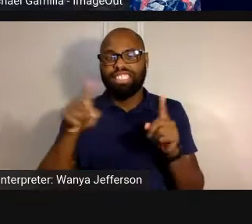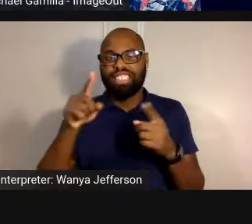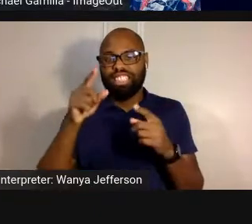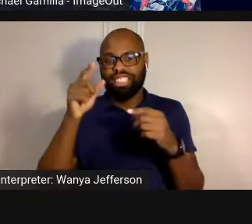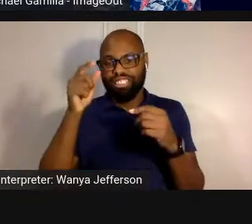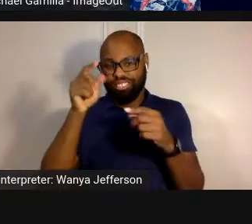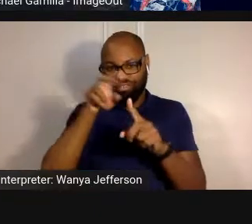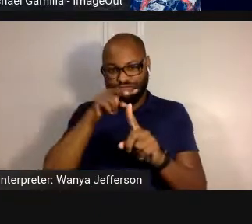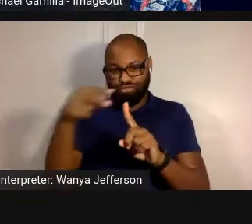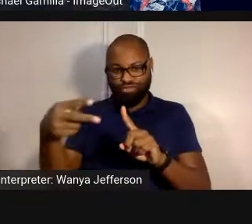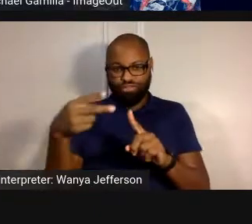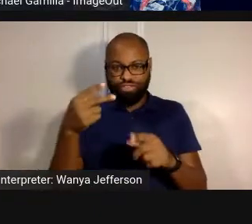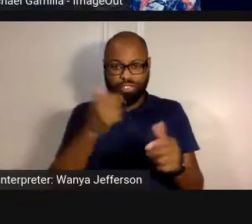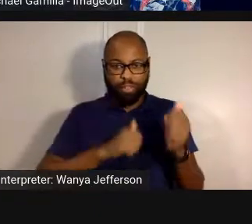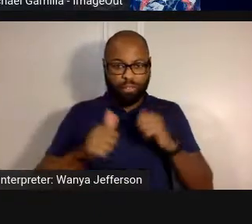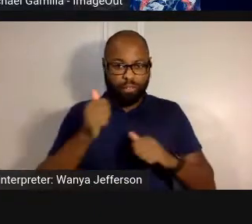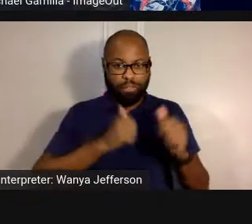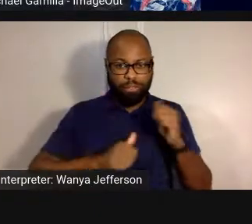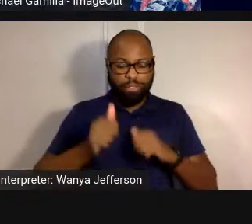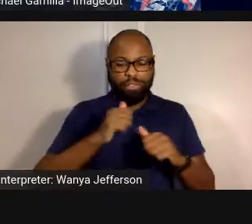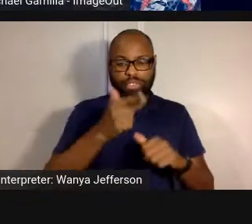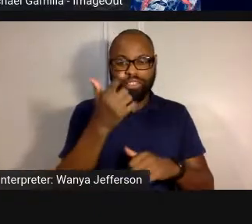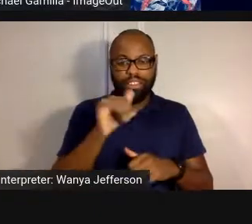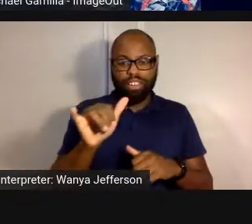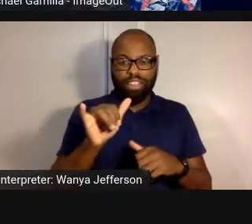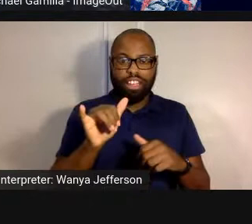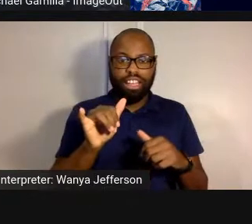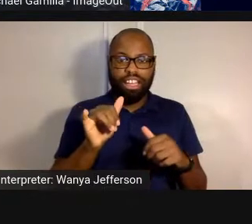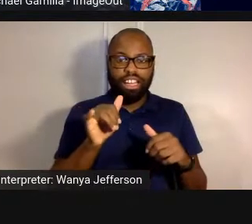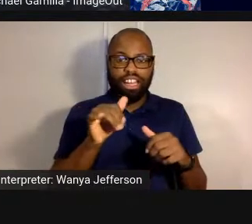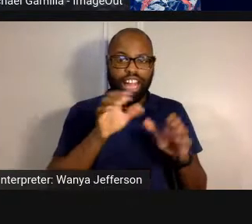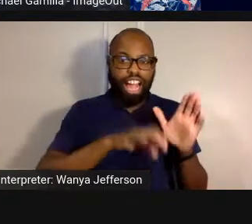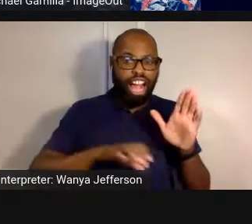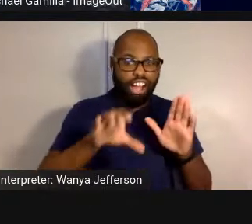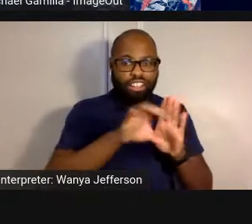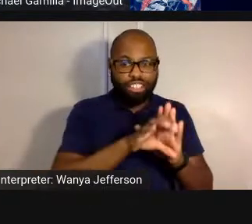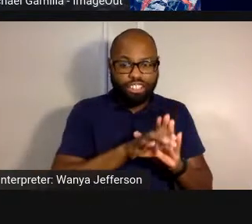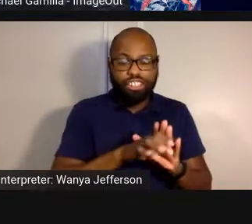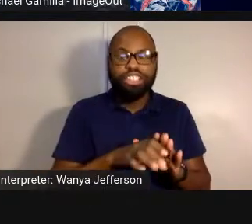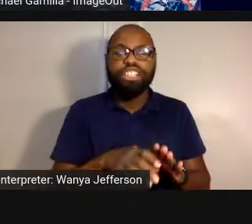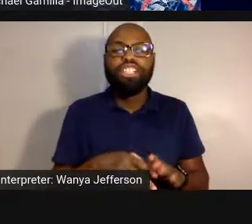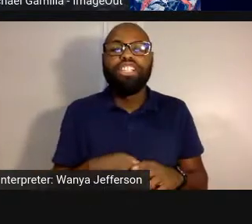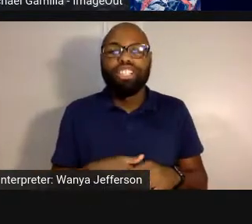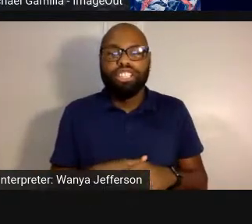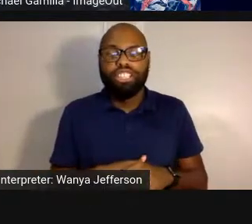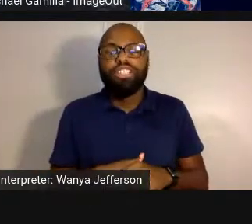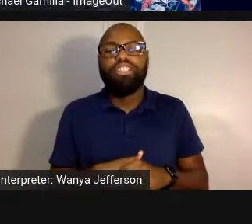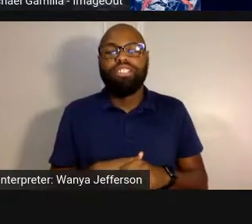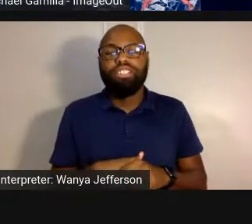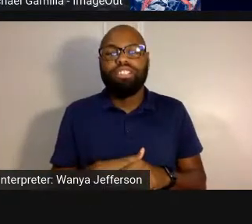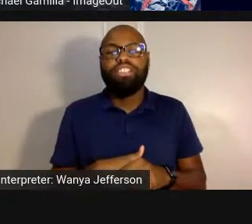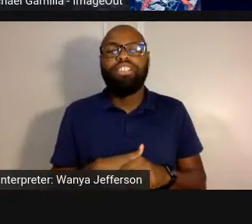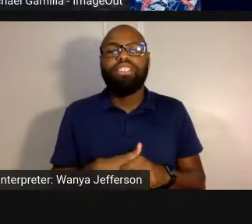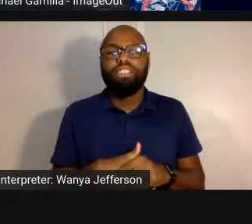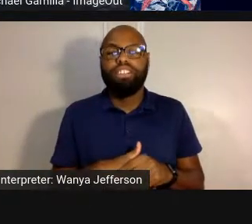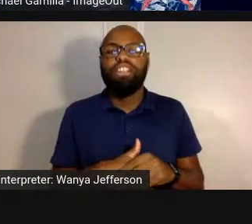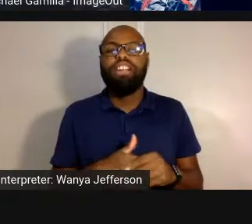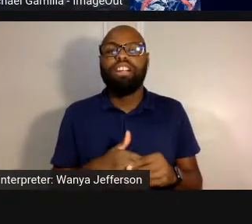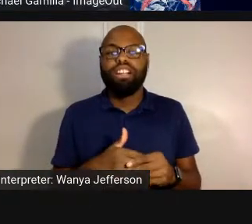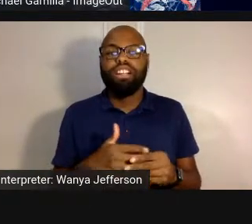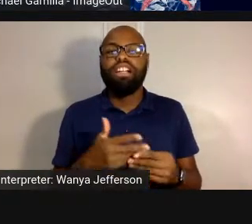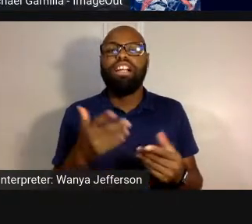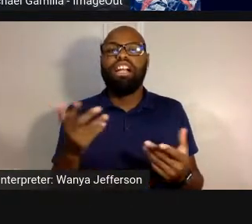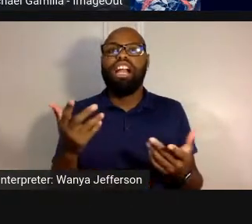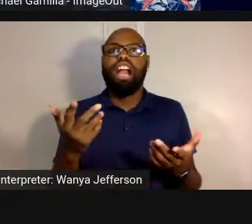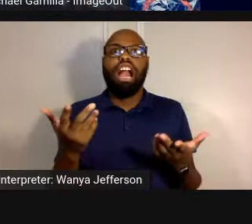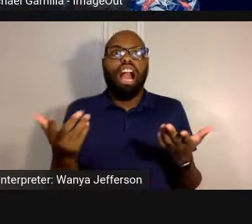Shakespeare in Love, and I was one of these Elizabethan like actors who play like female characters.